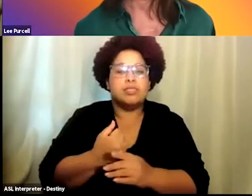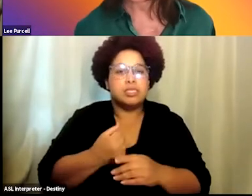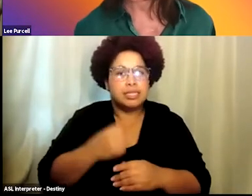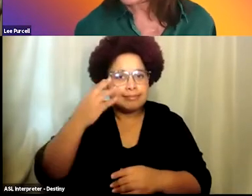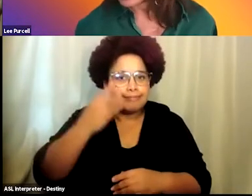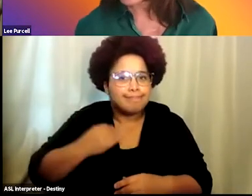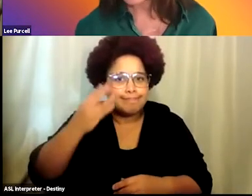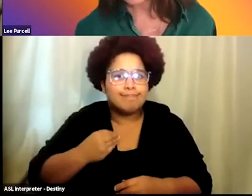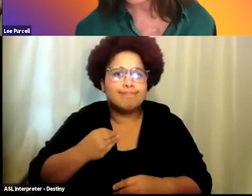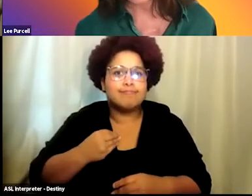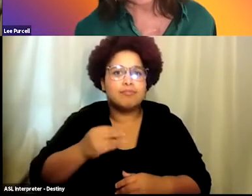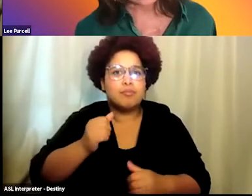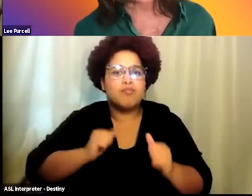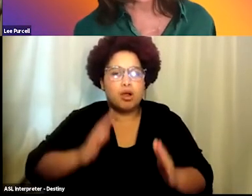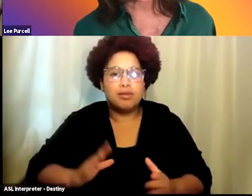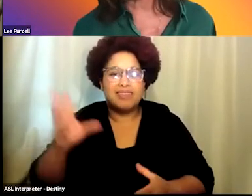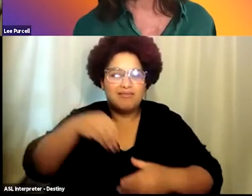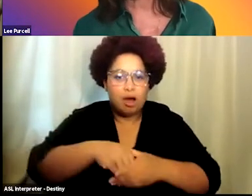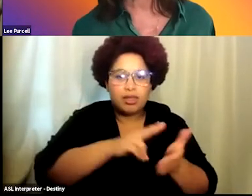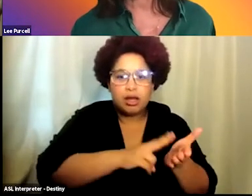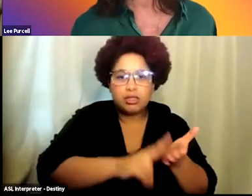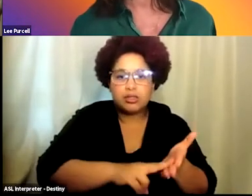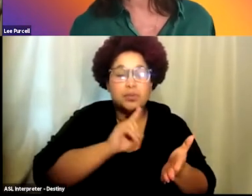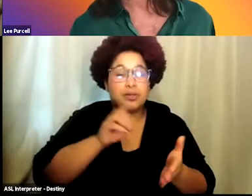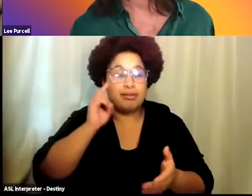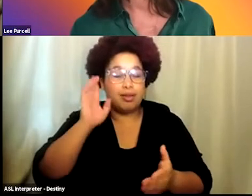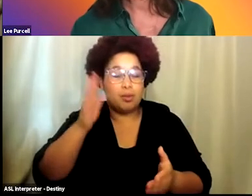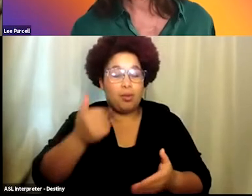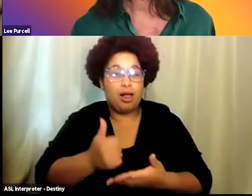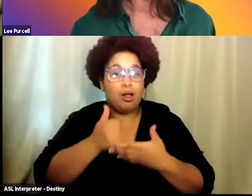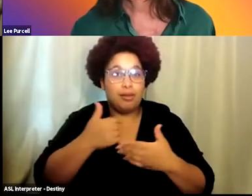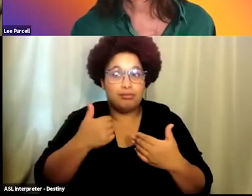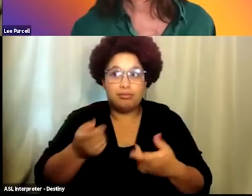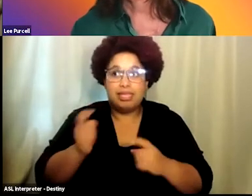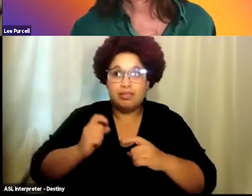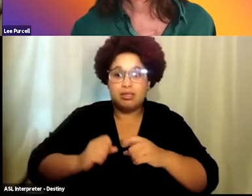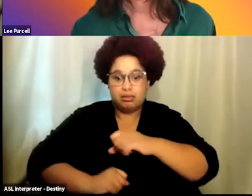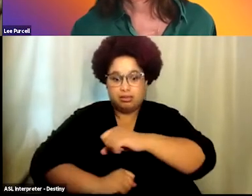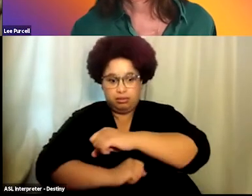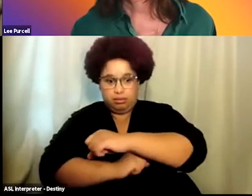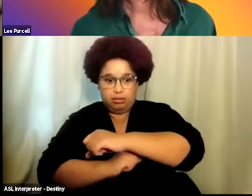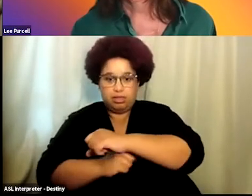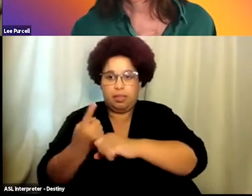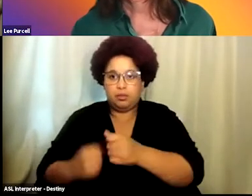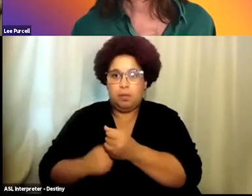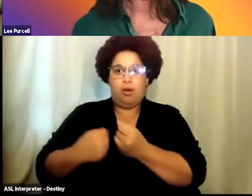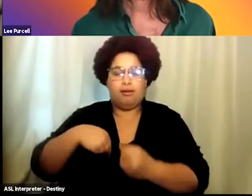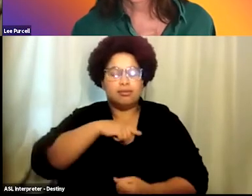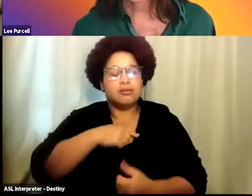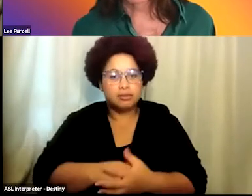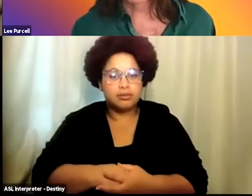our contracts, I think that will really help because it gives us a leg to stand on. Yeah, I believe how